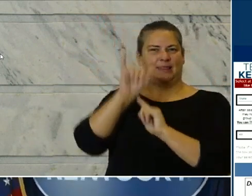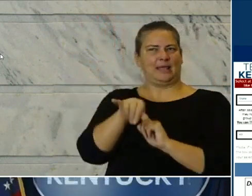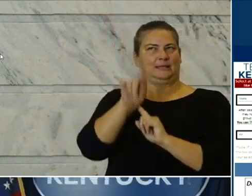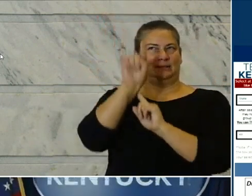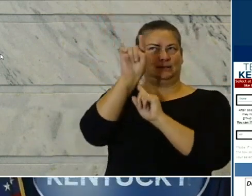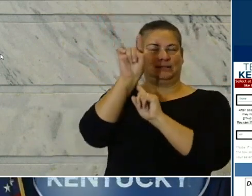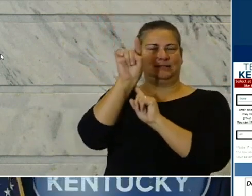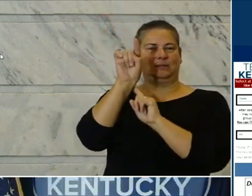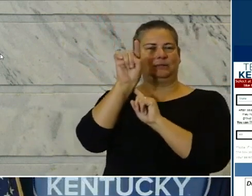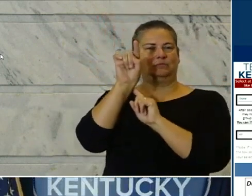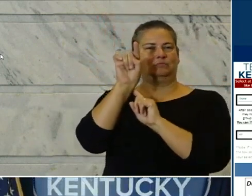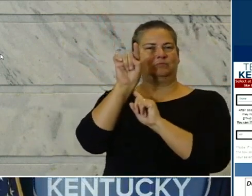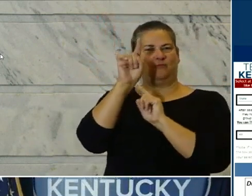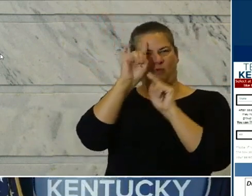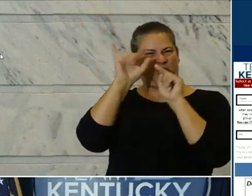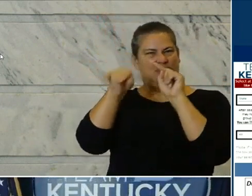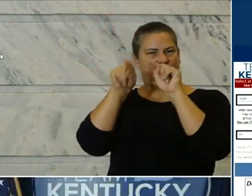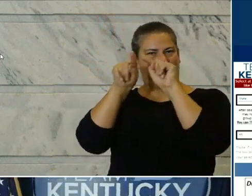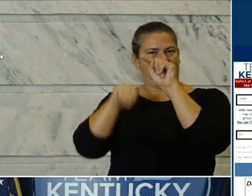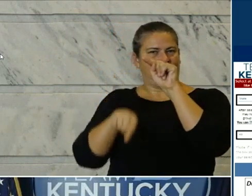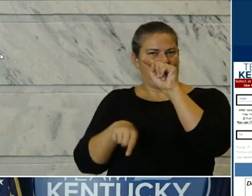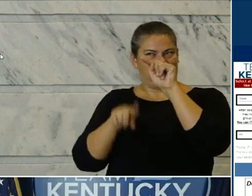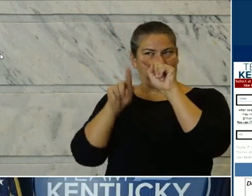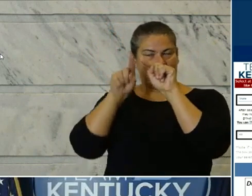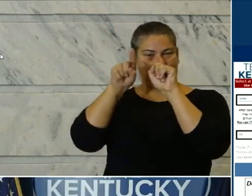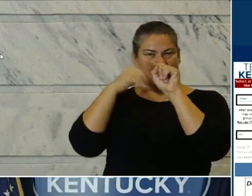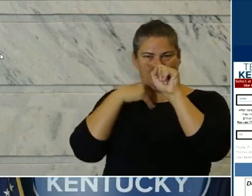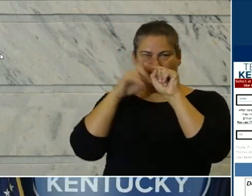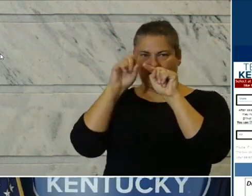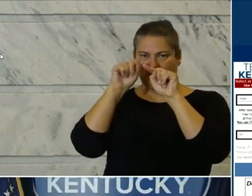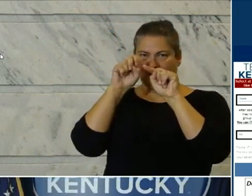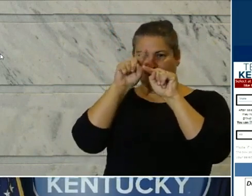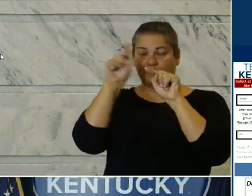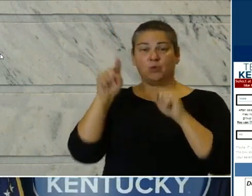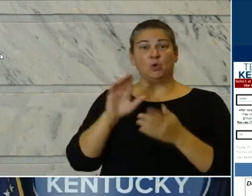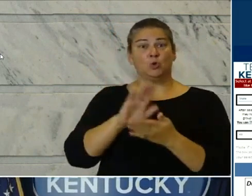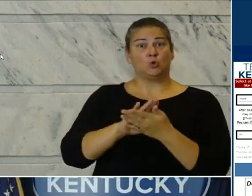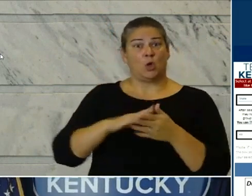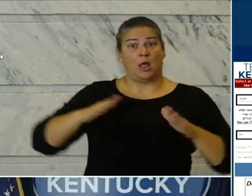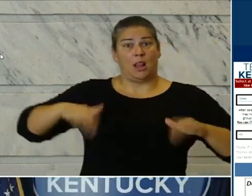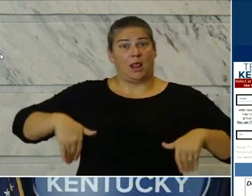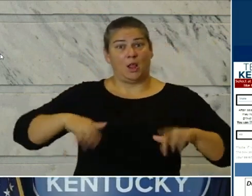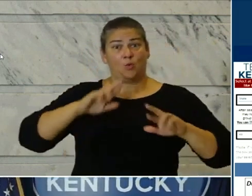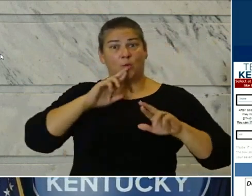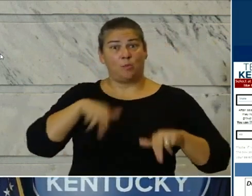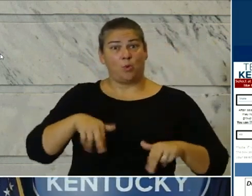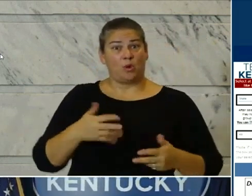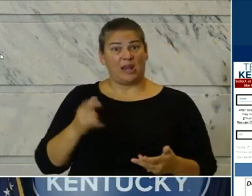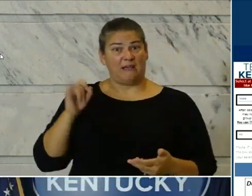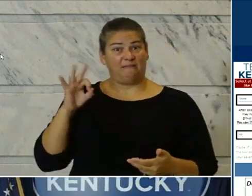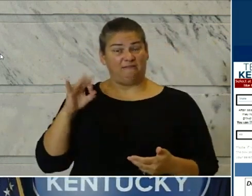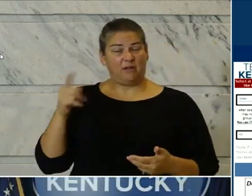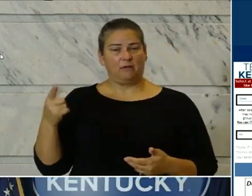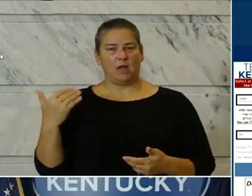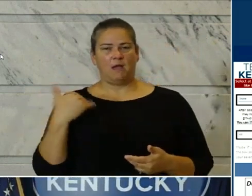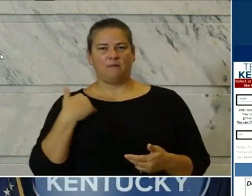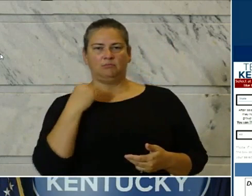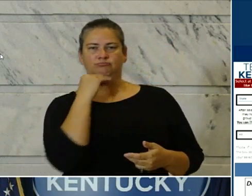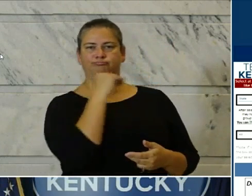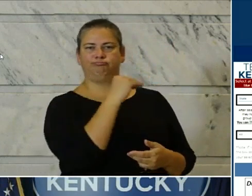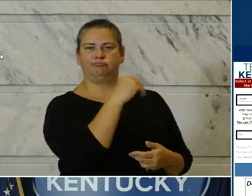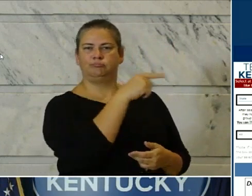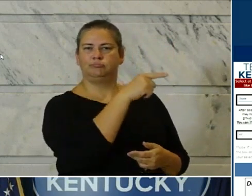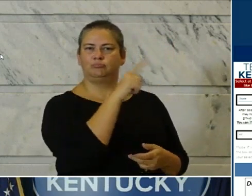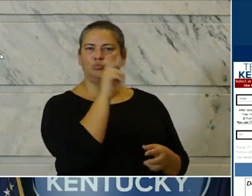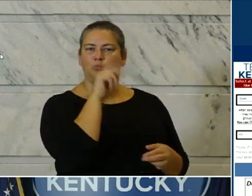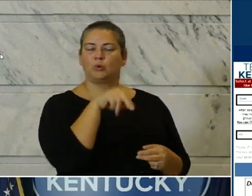what those numbers are. If a school has not reported, that will also be noted on the dashboard. If you